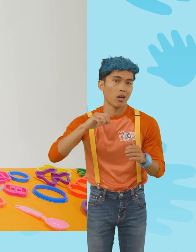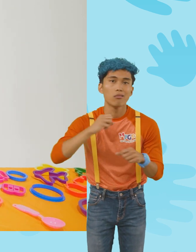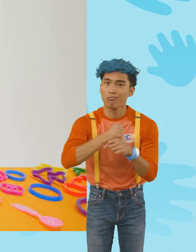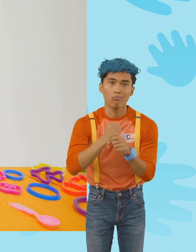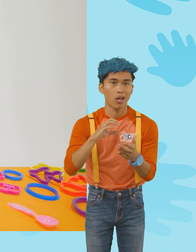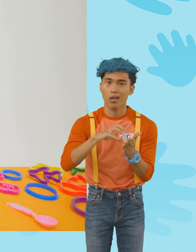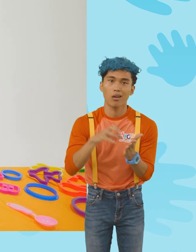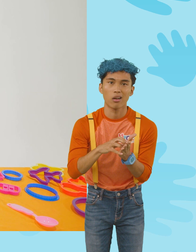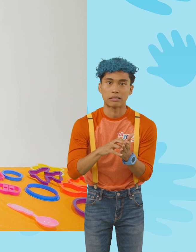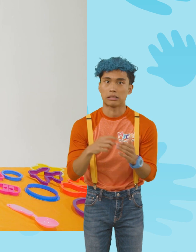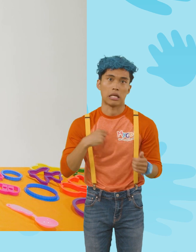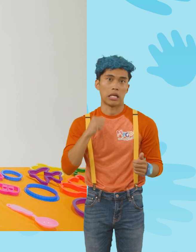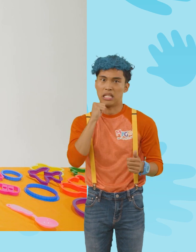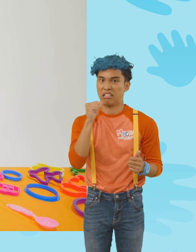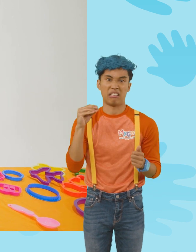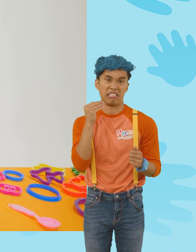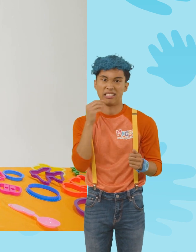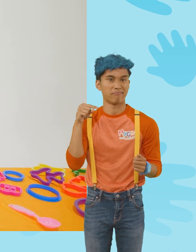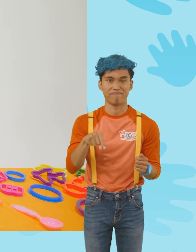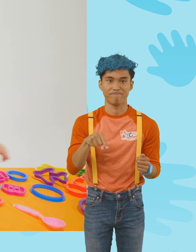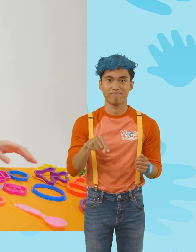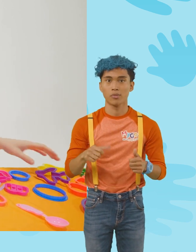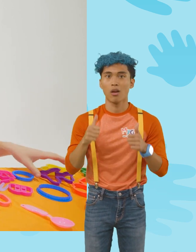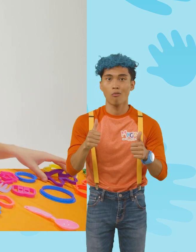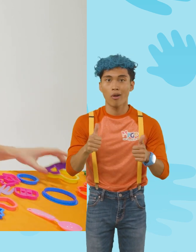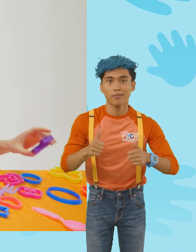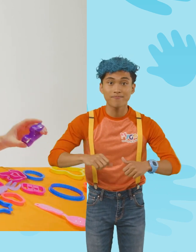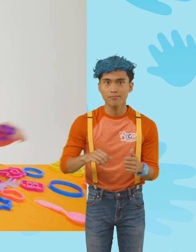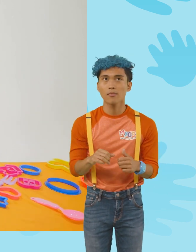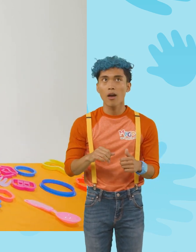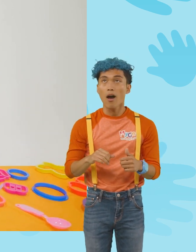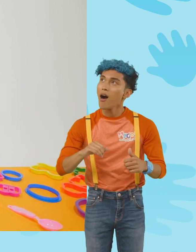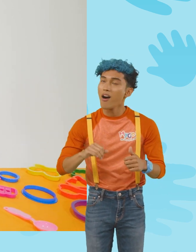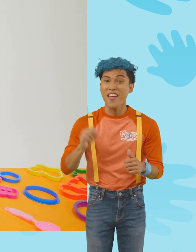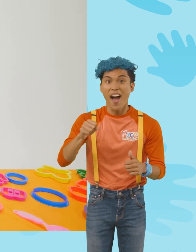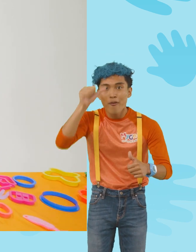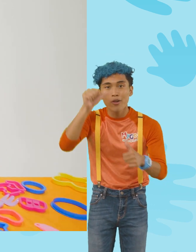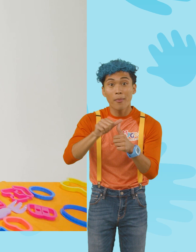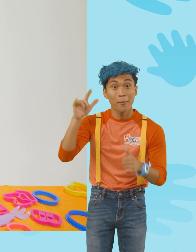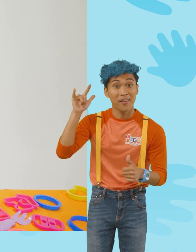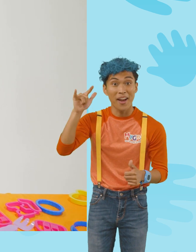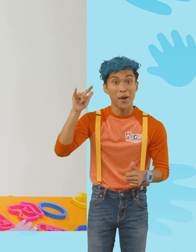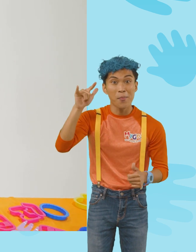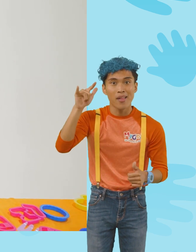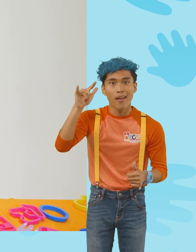making. I would not eat this, okay? All right, okay. Yeah, remember that